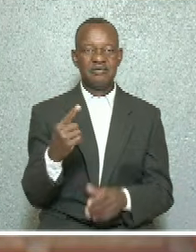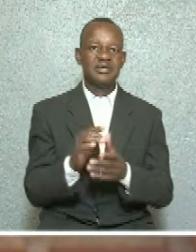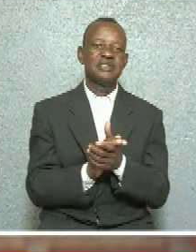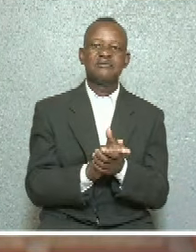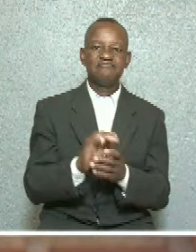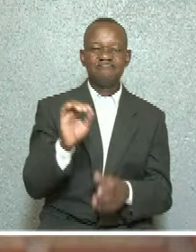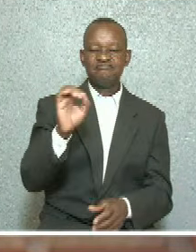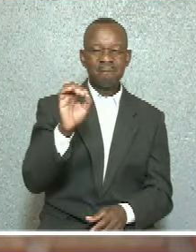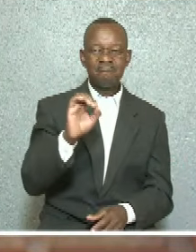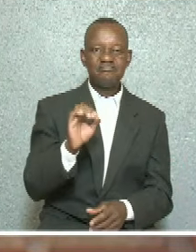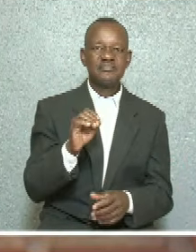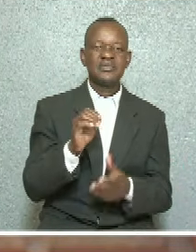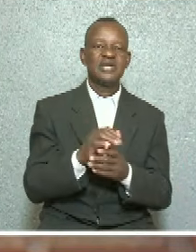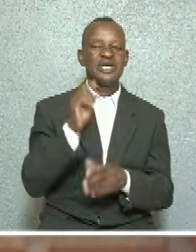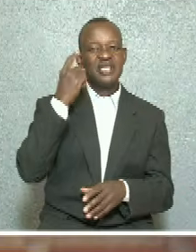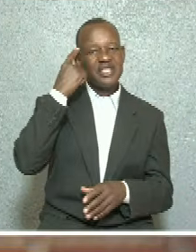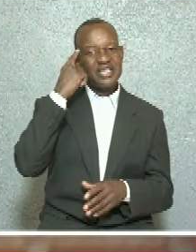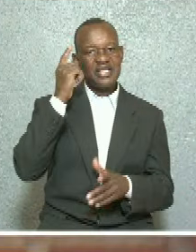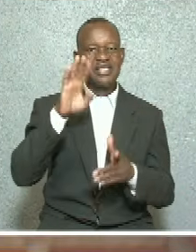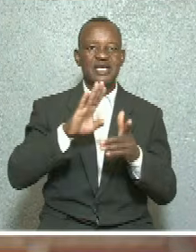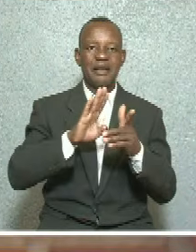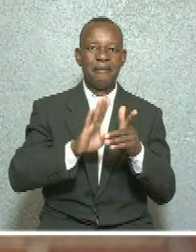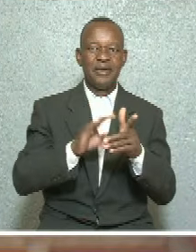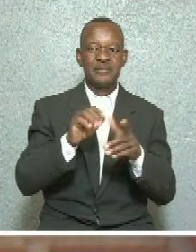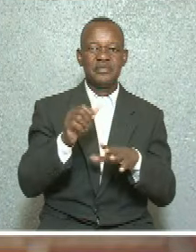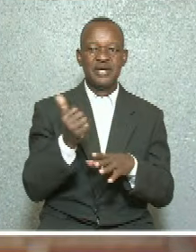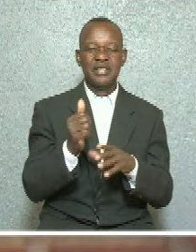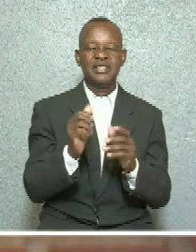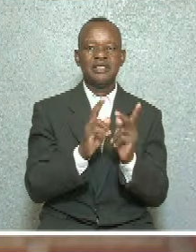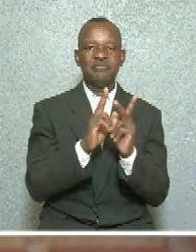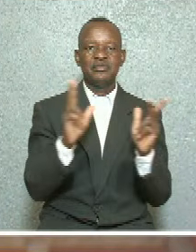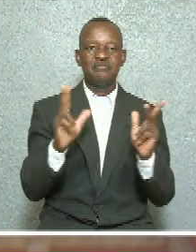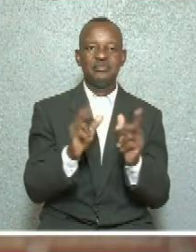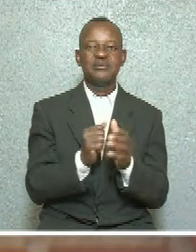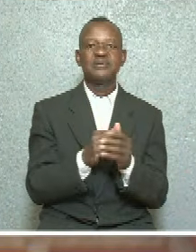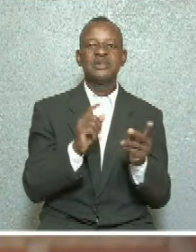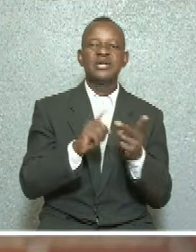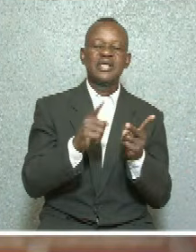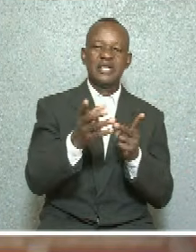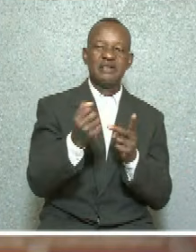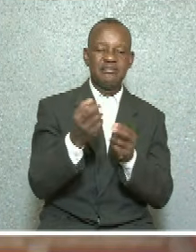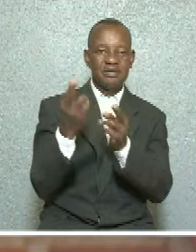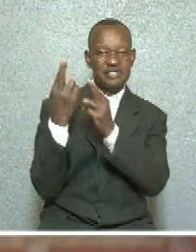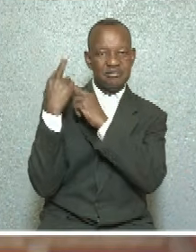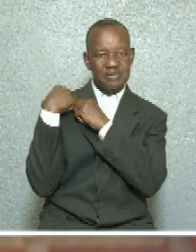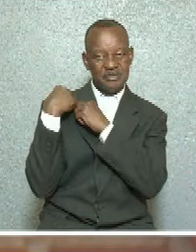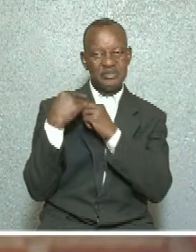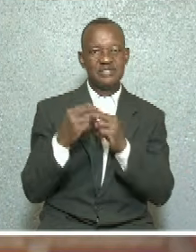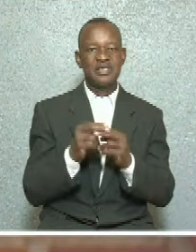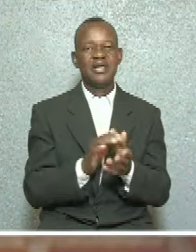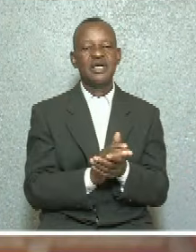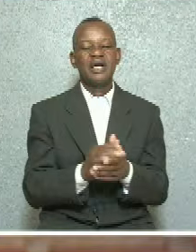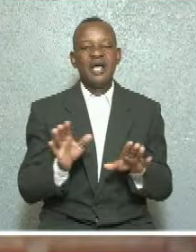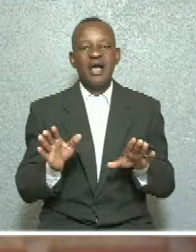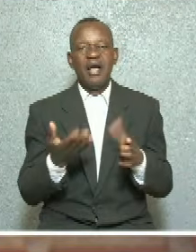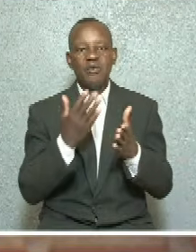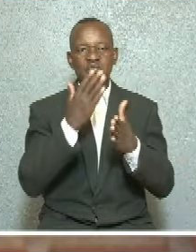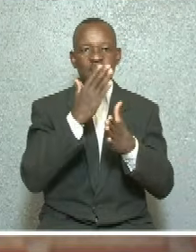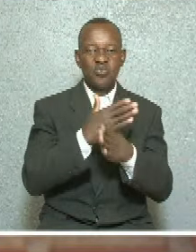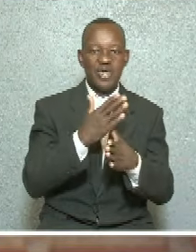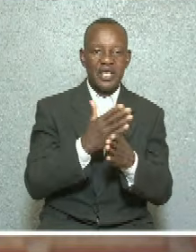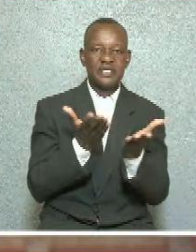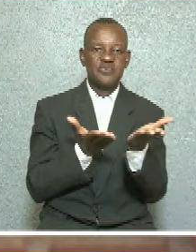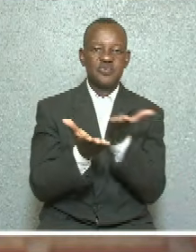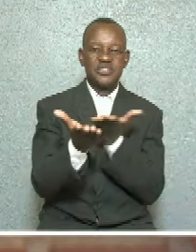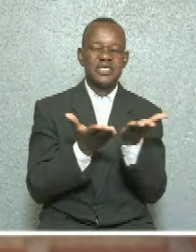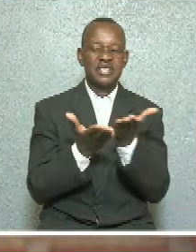a trust with a responsibility of work to do to serve the Namibian nation. And of course, there were